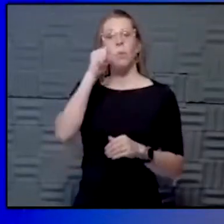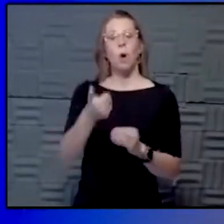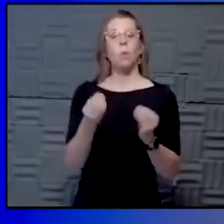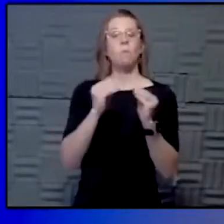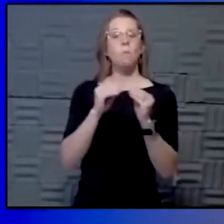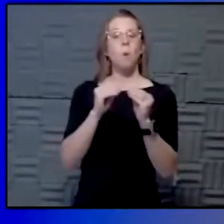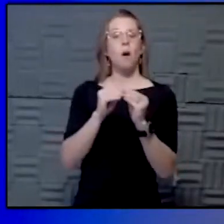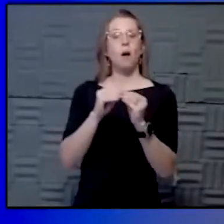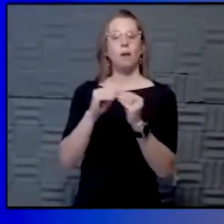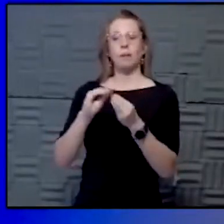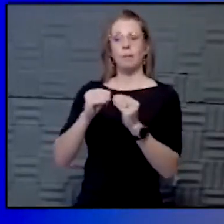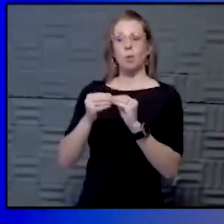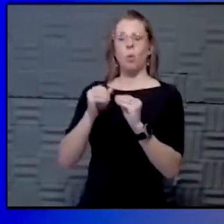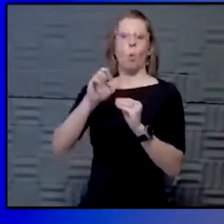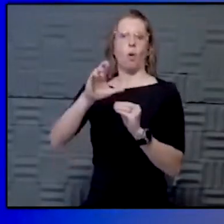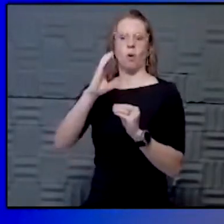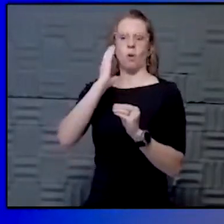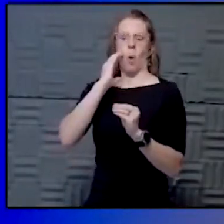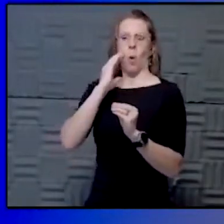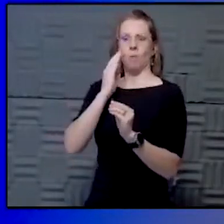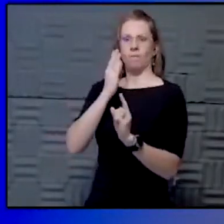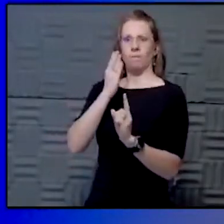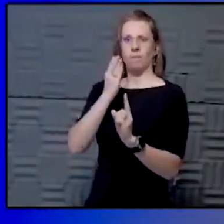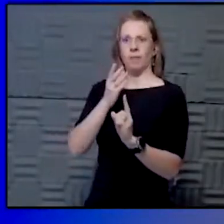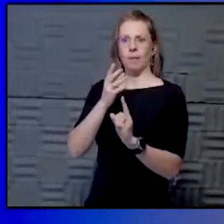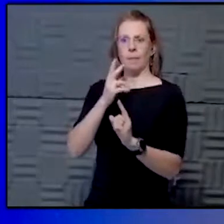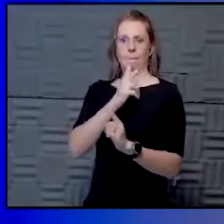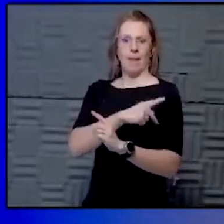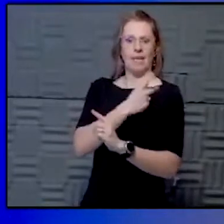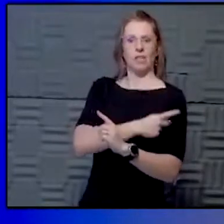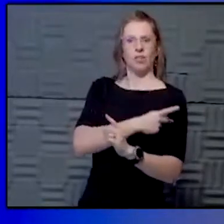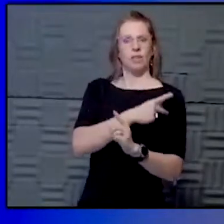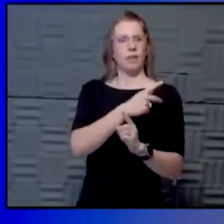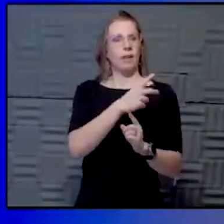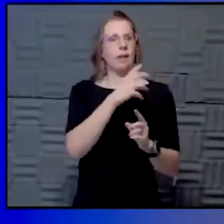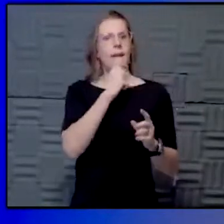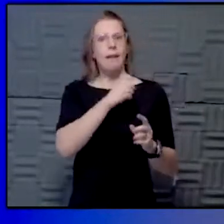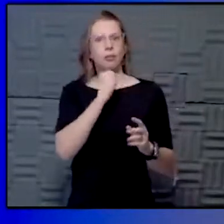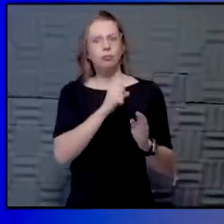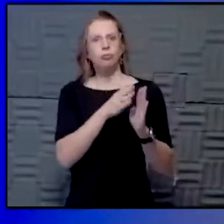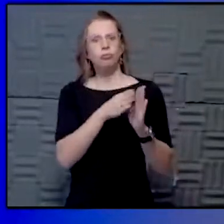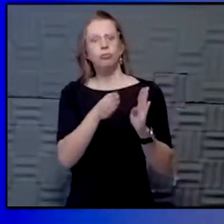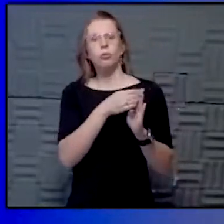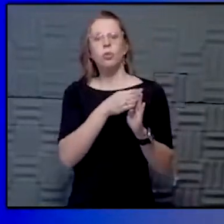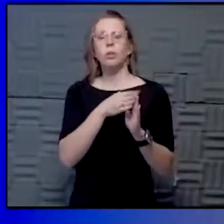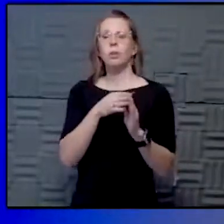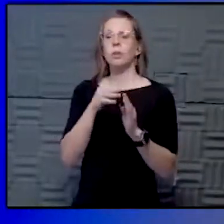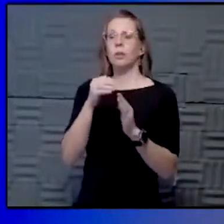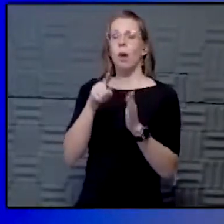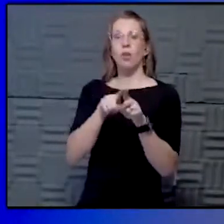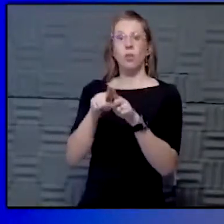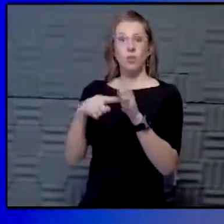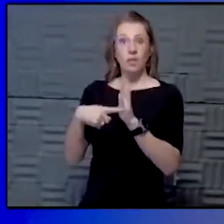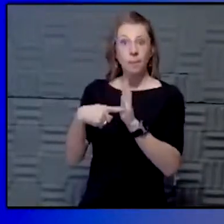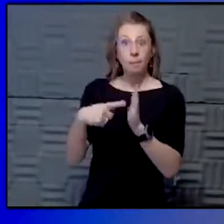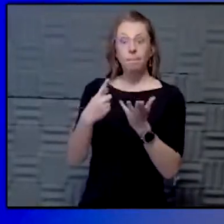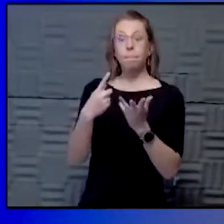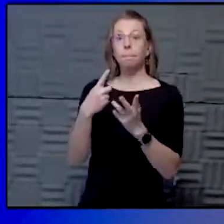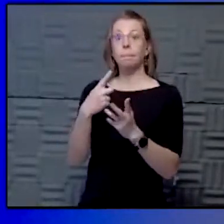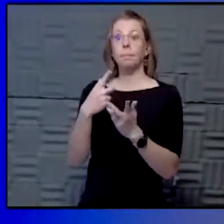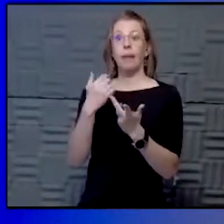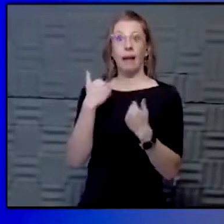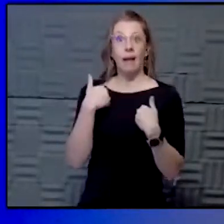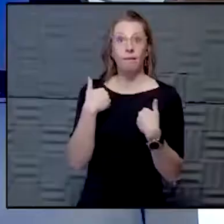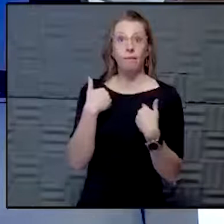about our patients as far as ages, symptomatology, or being asymptomatic, and then vaccination status as